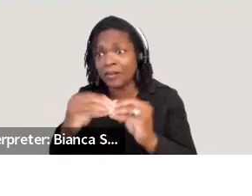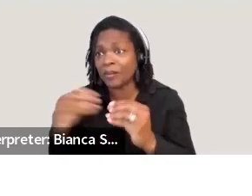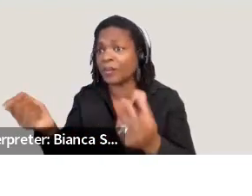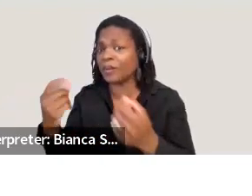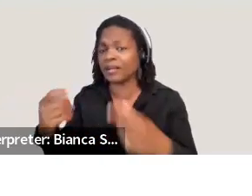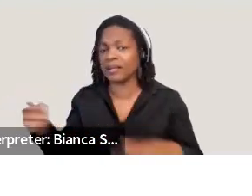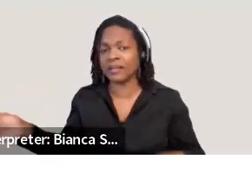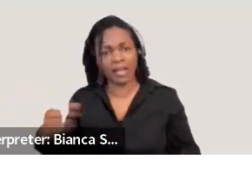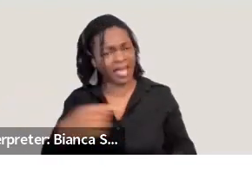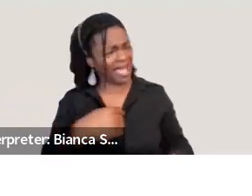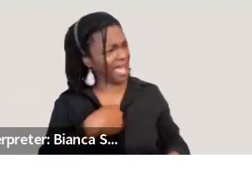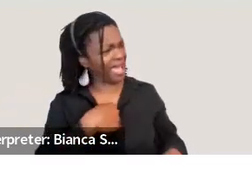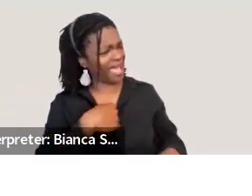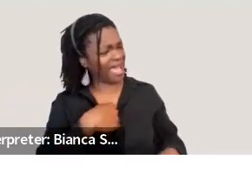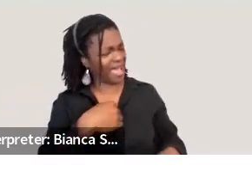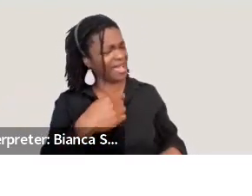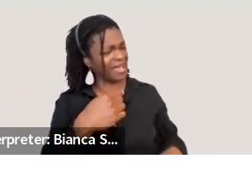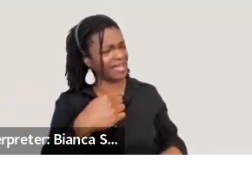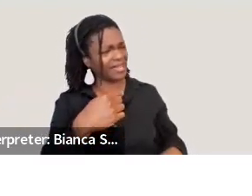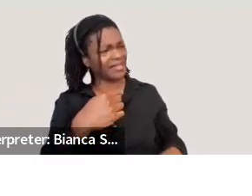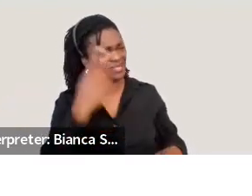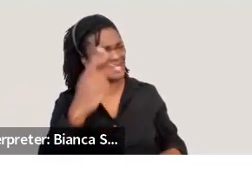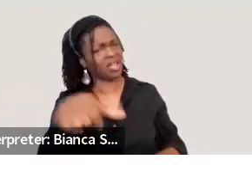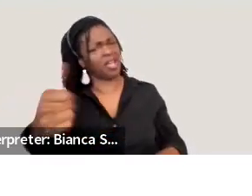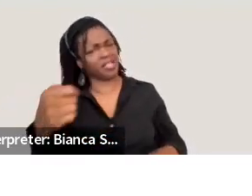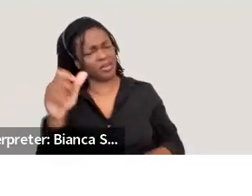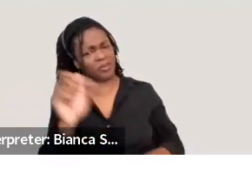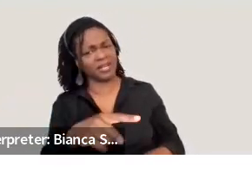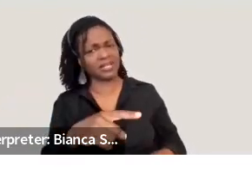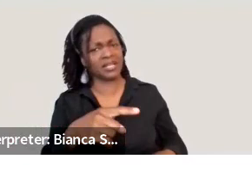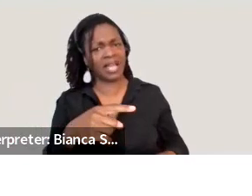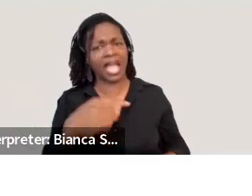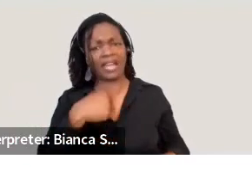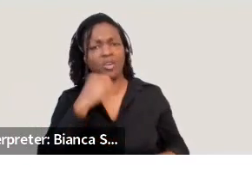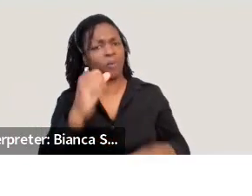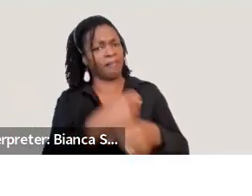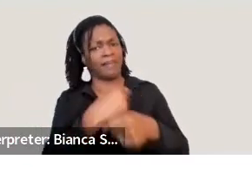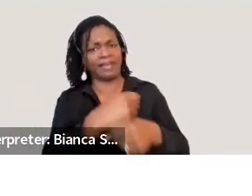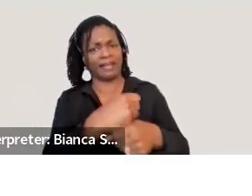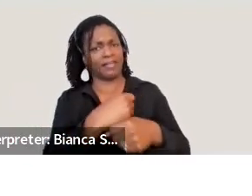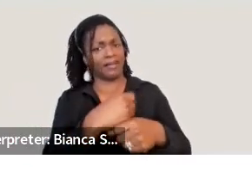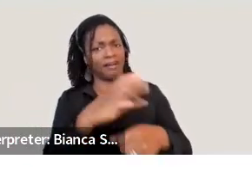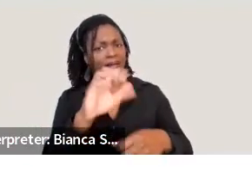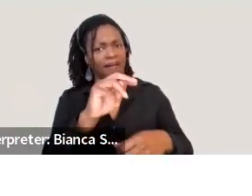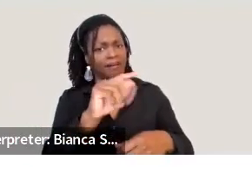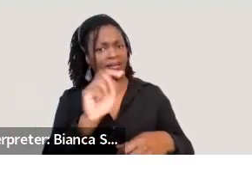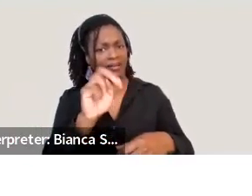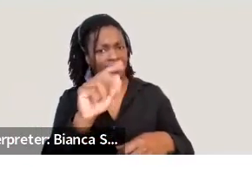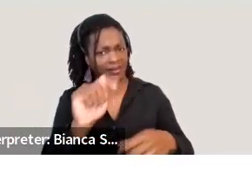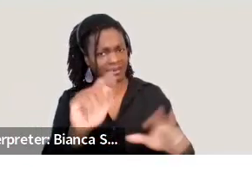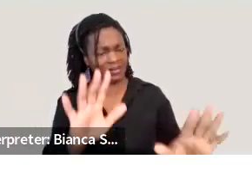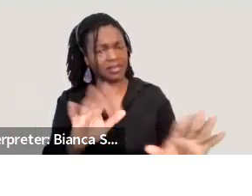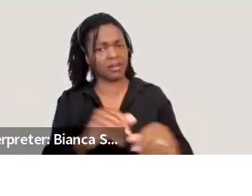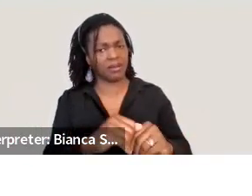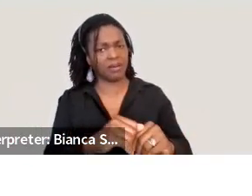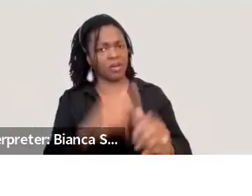here, and I don't know the answer to this one because I don't create the content explicitly. So I'll pass this to Julie. It